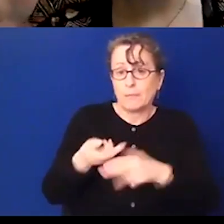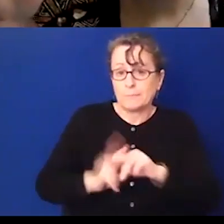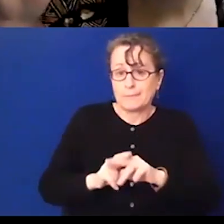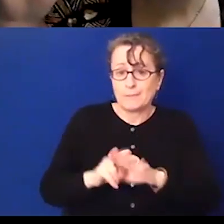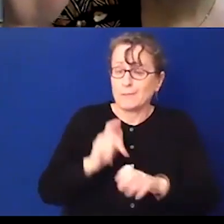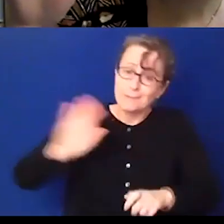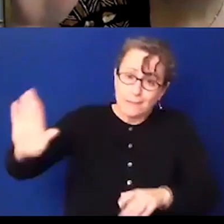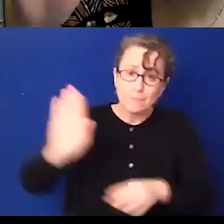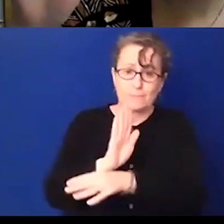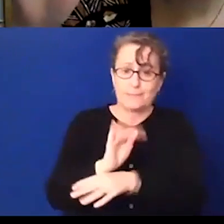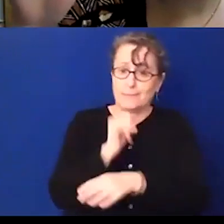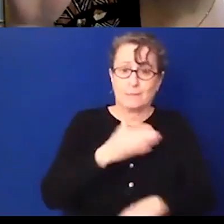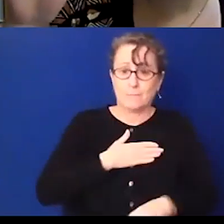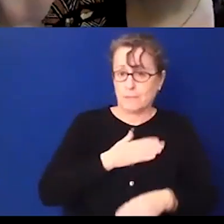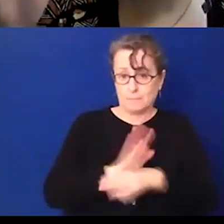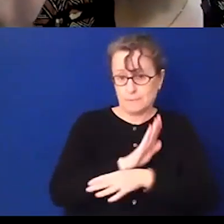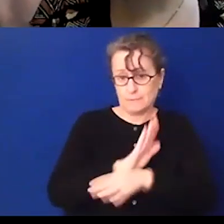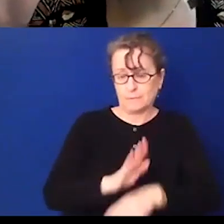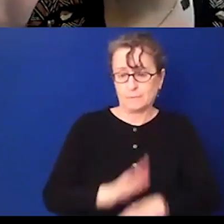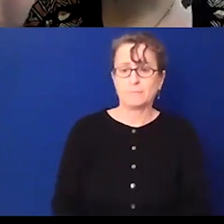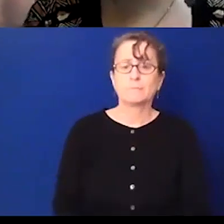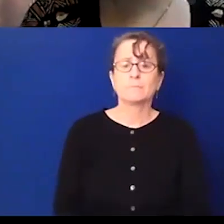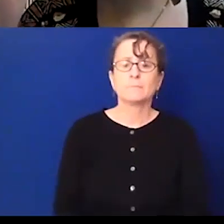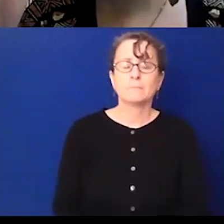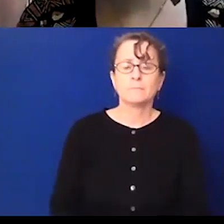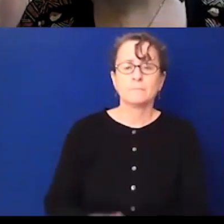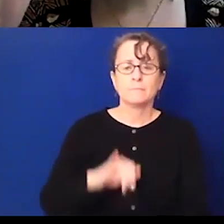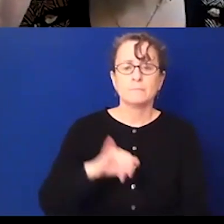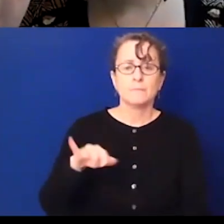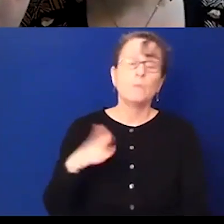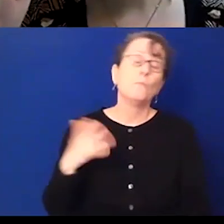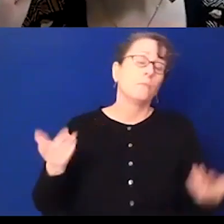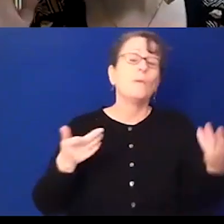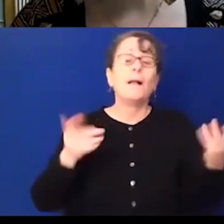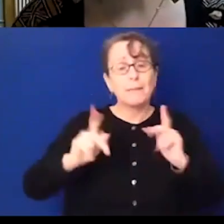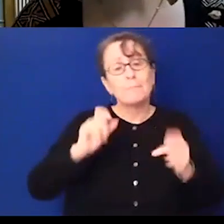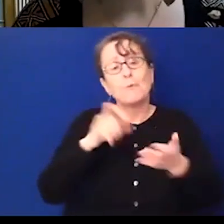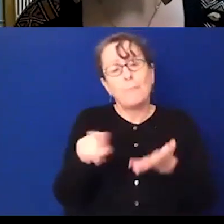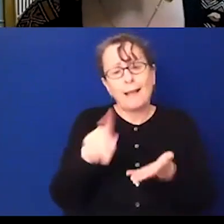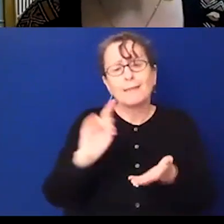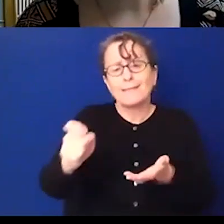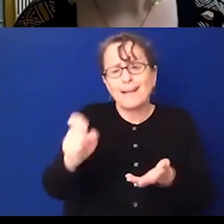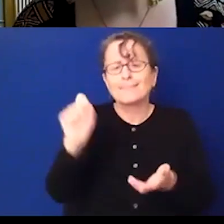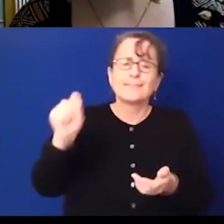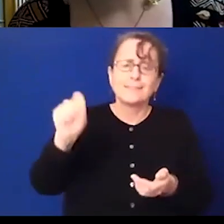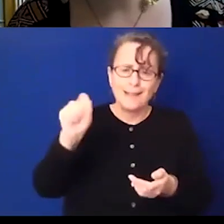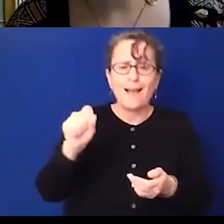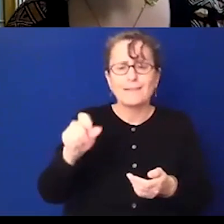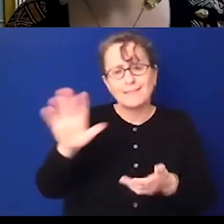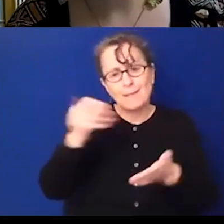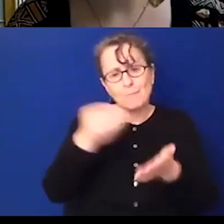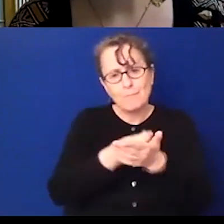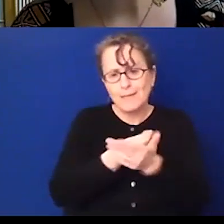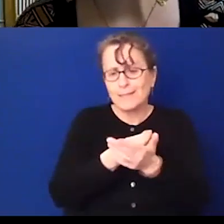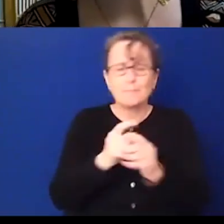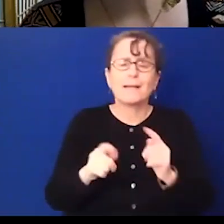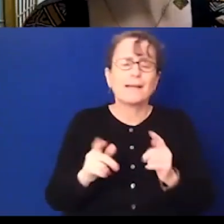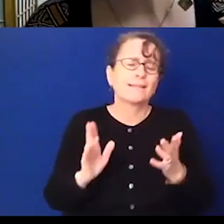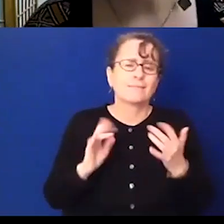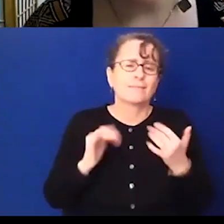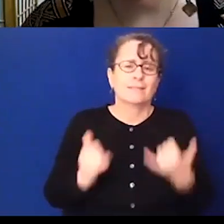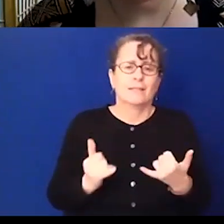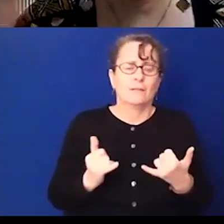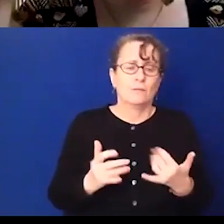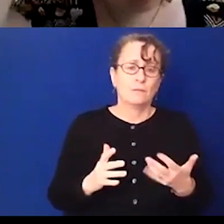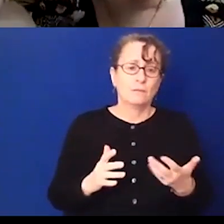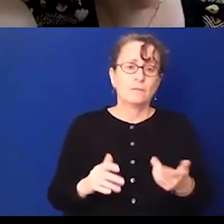business. I wonder, Jessica. I guess it's the taxpayer's business eventually, but like that's a little further down the road. Yeah, but I mean, that's where the